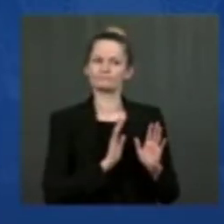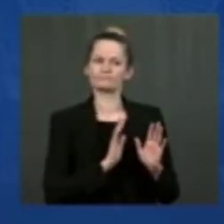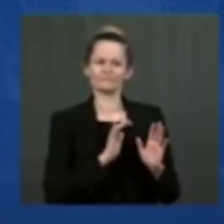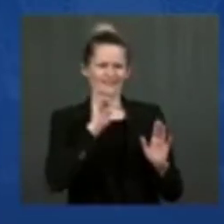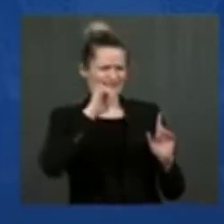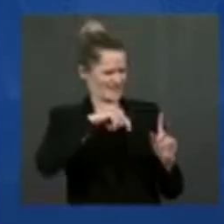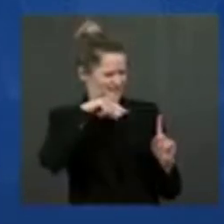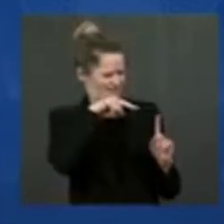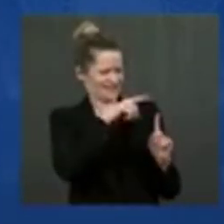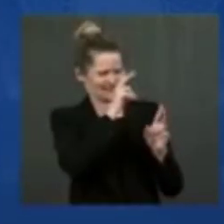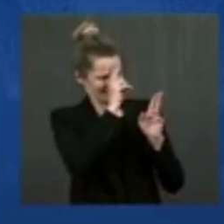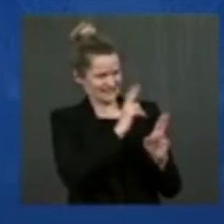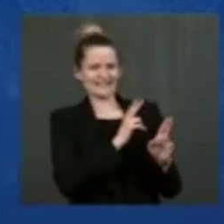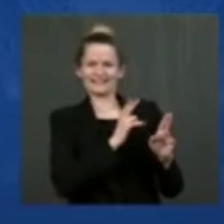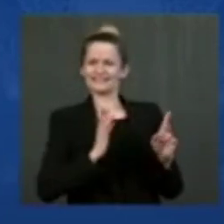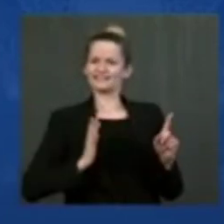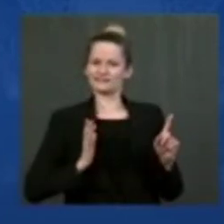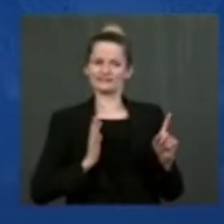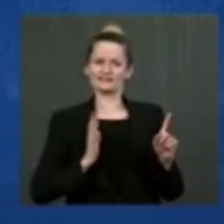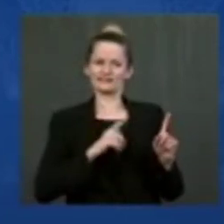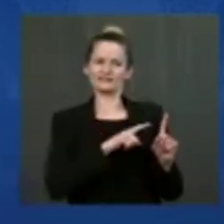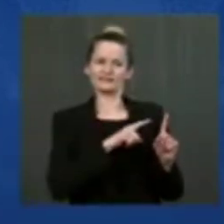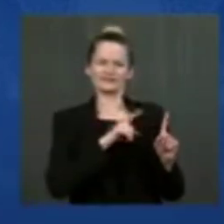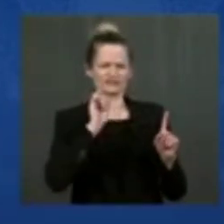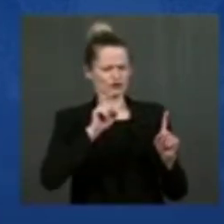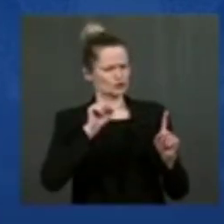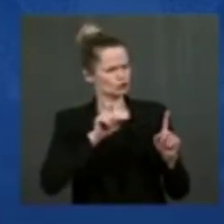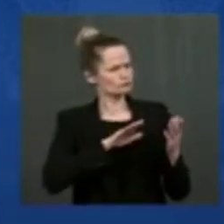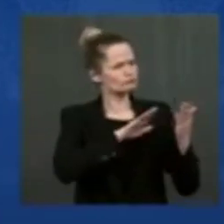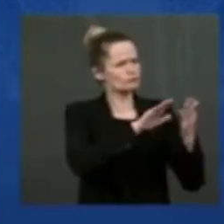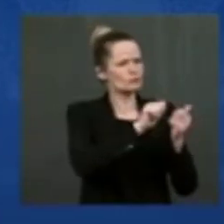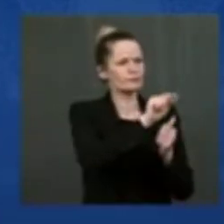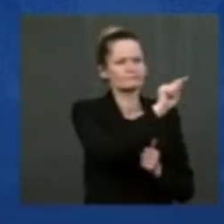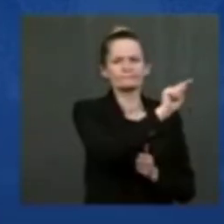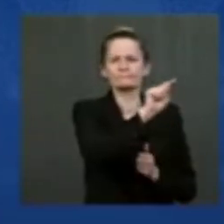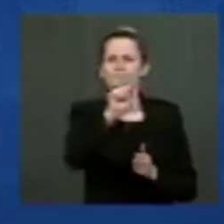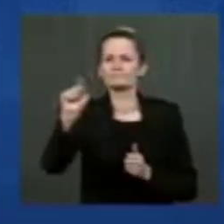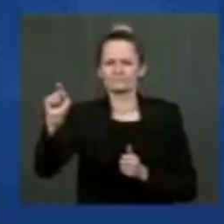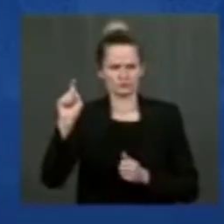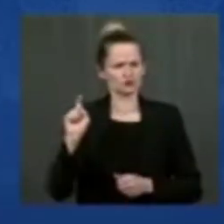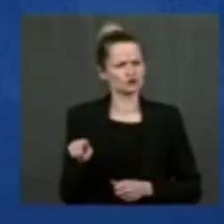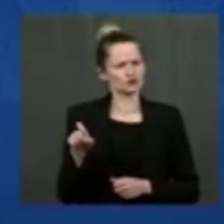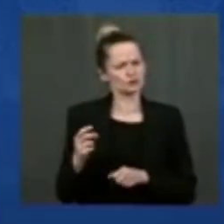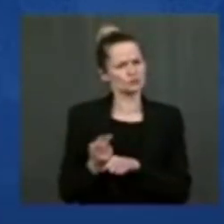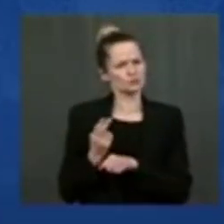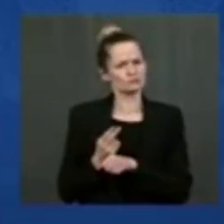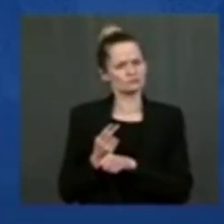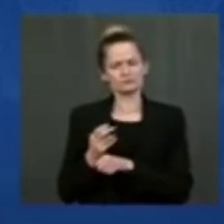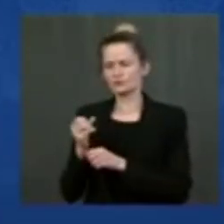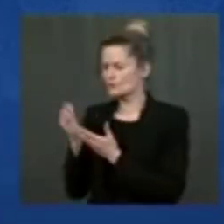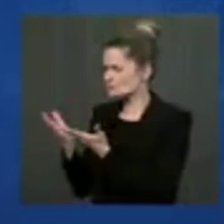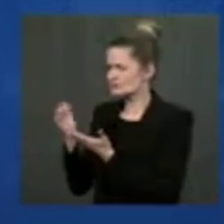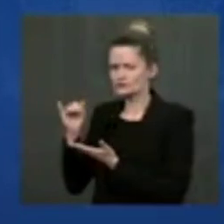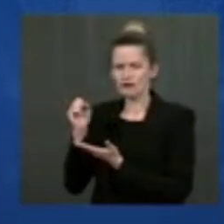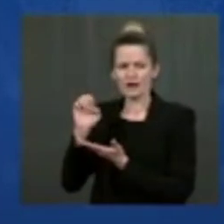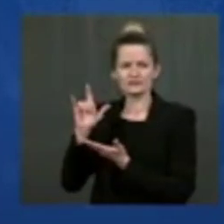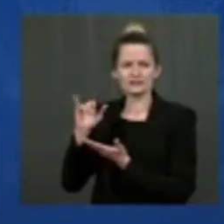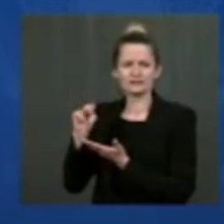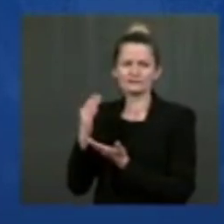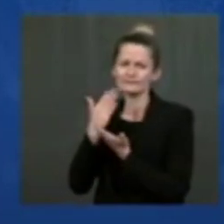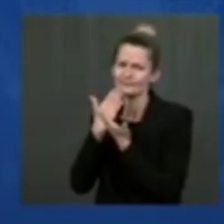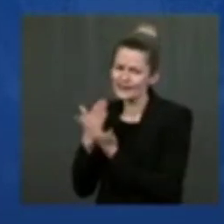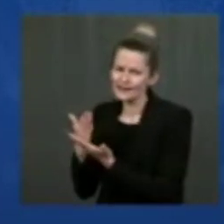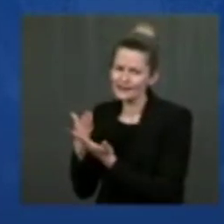deserve to be treated differently. And I want to thank Jocelyn, and I want to thank President Schuler,